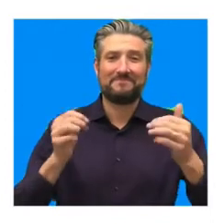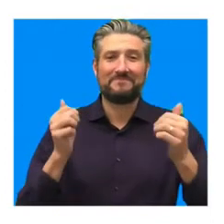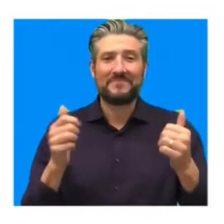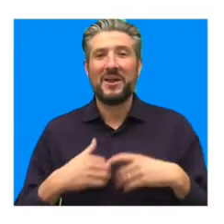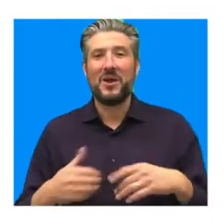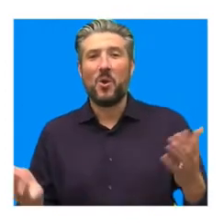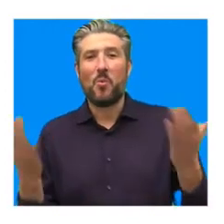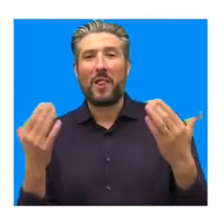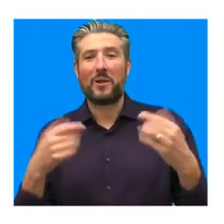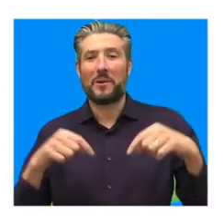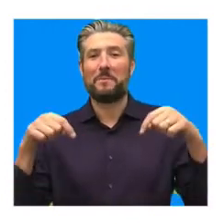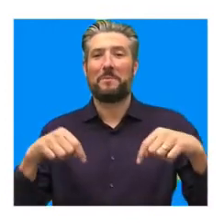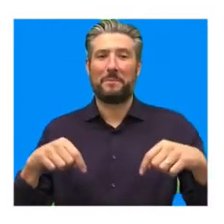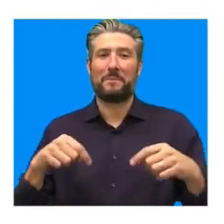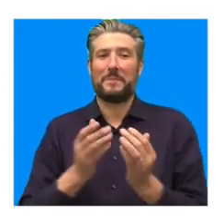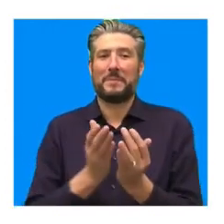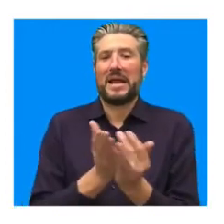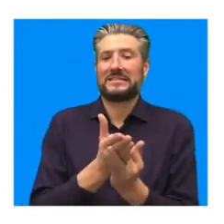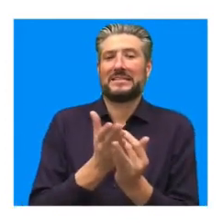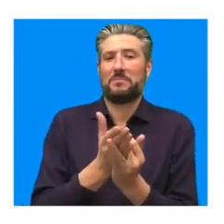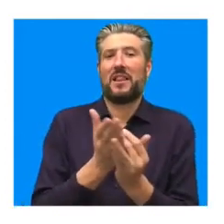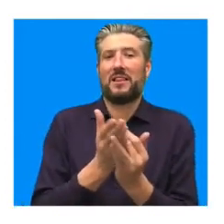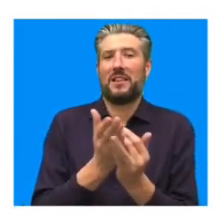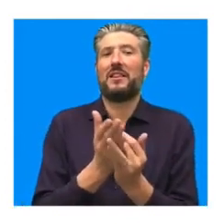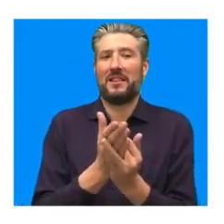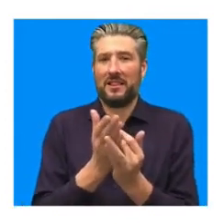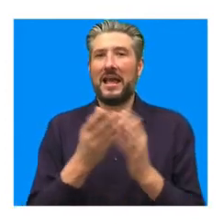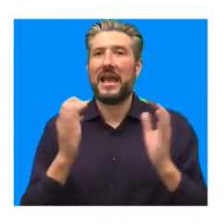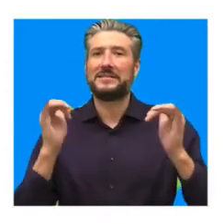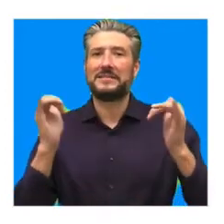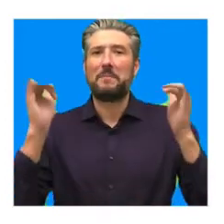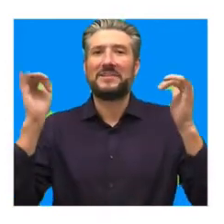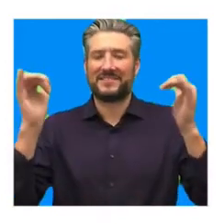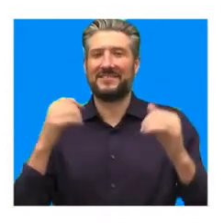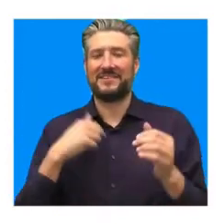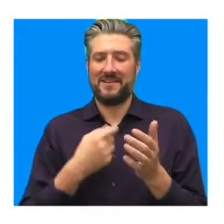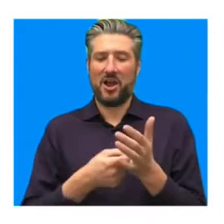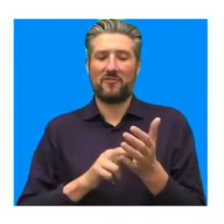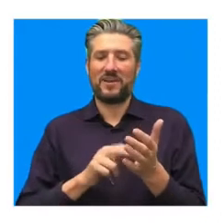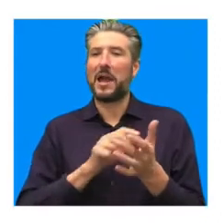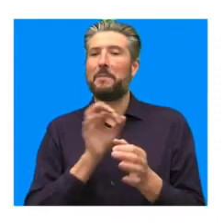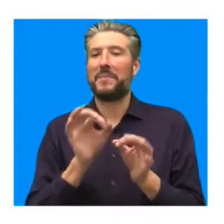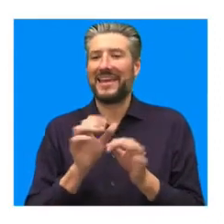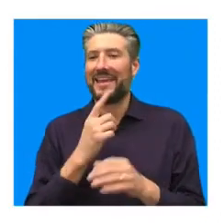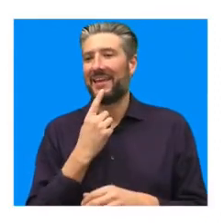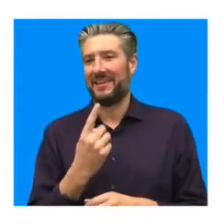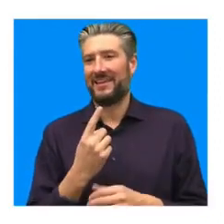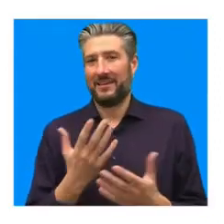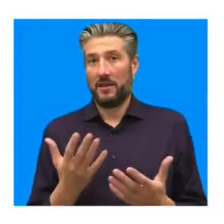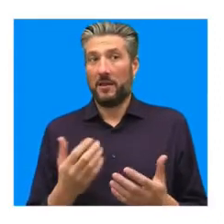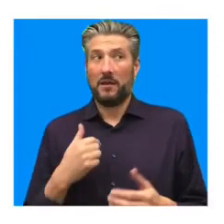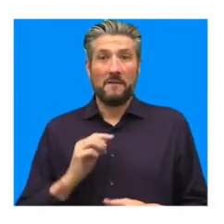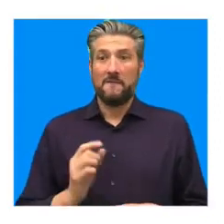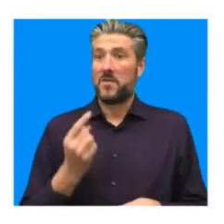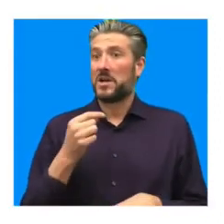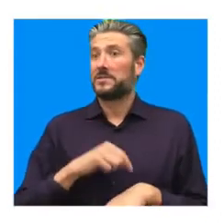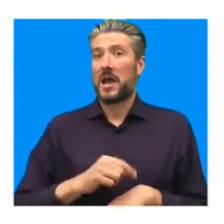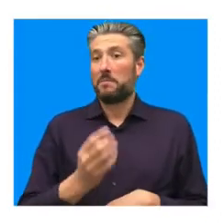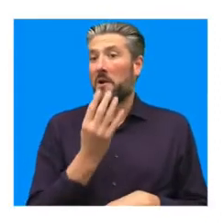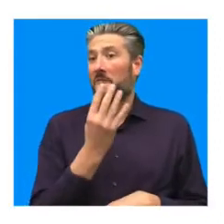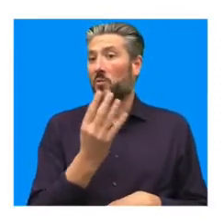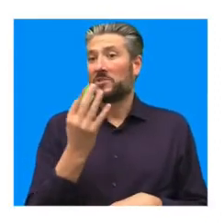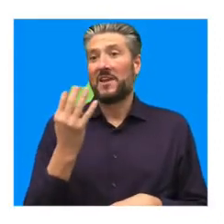accessible entertainment. I'm Sonali Rai from the RNIB. And this is the very first time in my 44 years that I'm joining a conference from